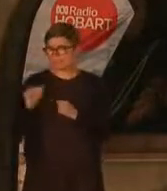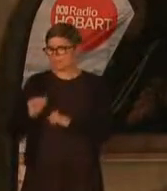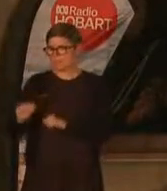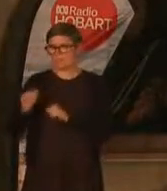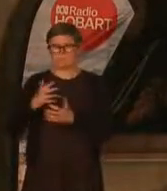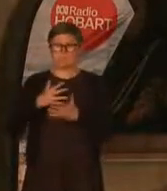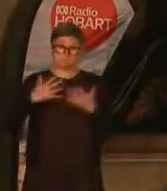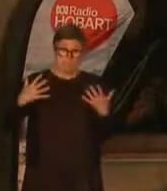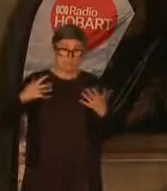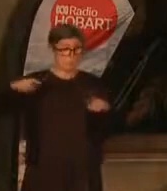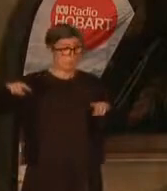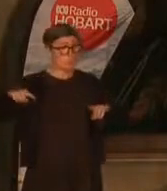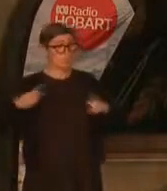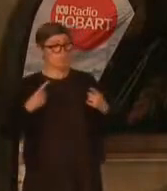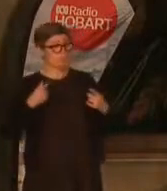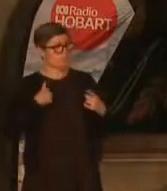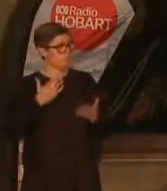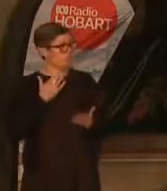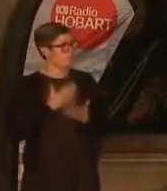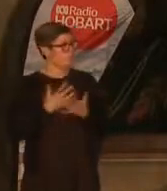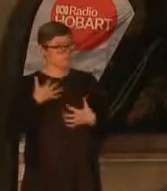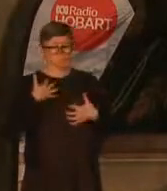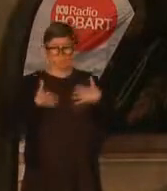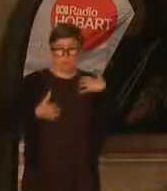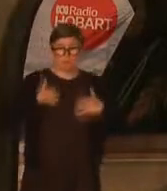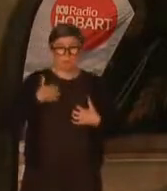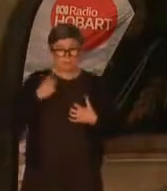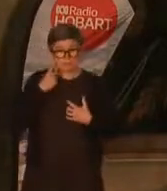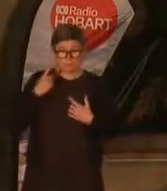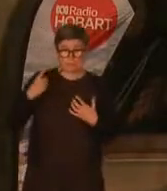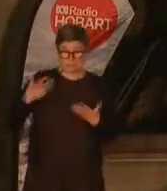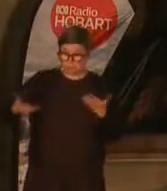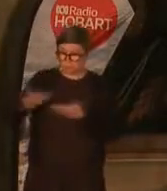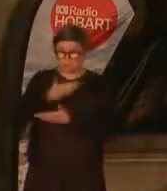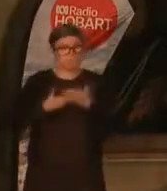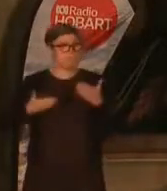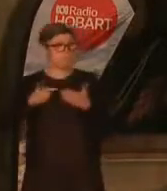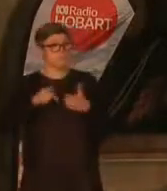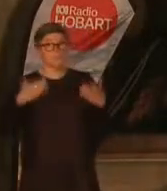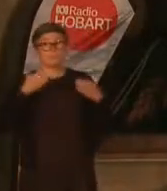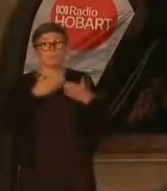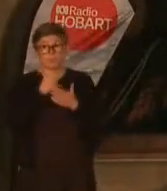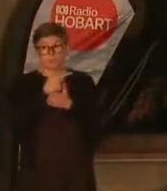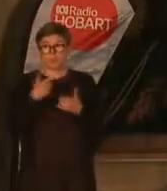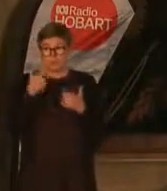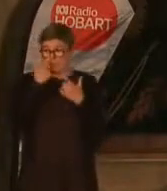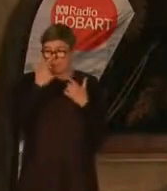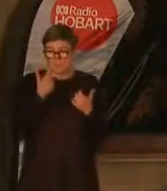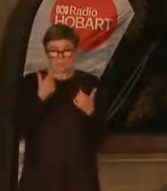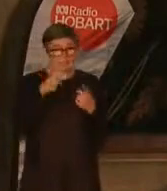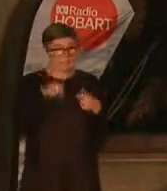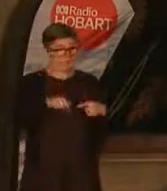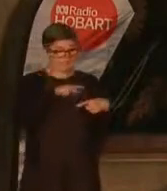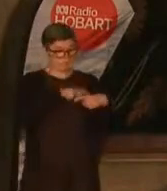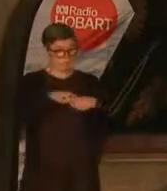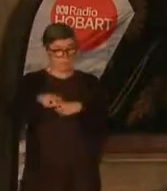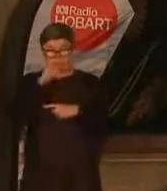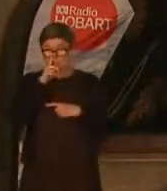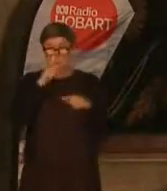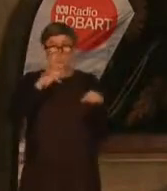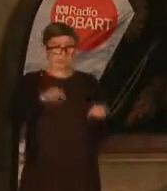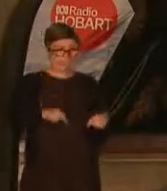challenge, and it's a thrilling and exciting one. And tonight, you're so lucky to have this panel here who